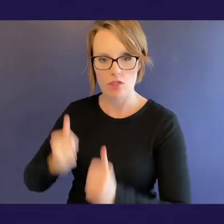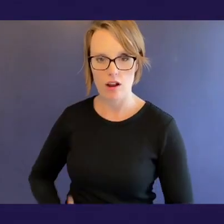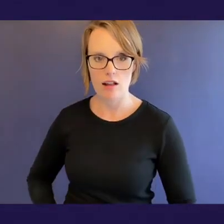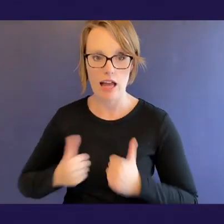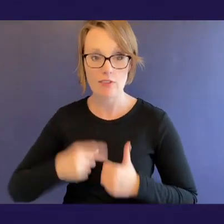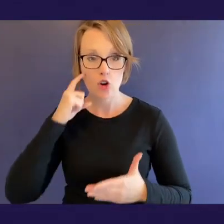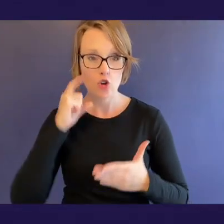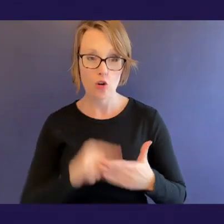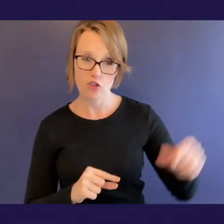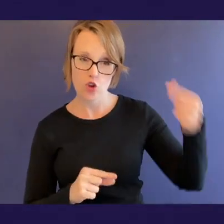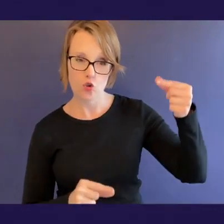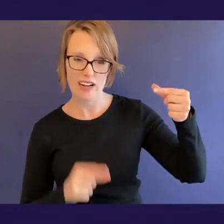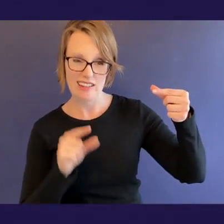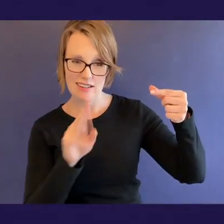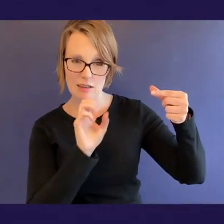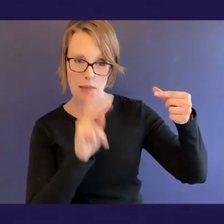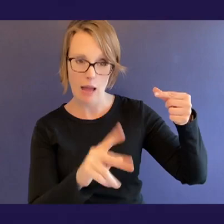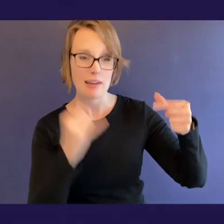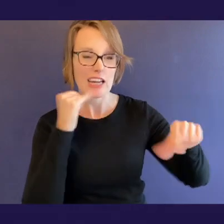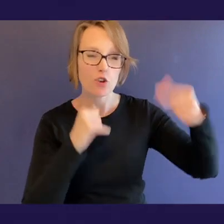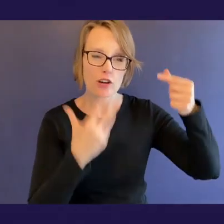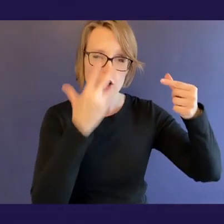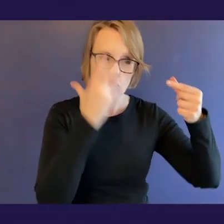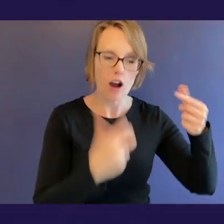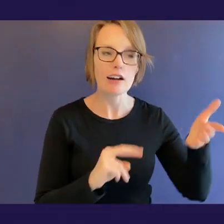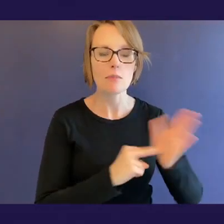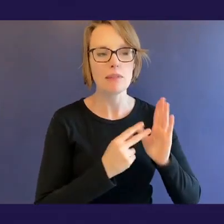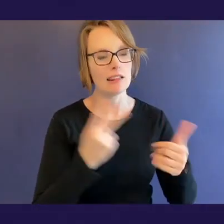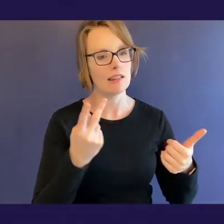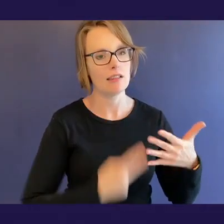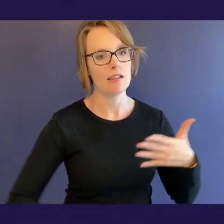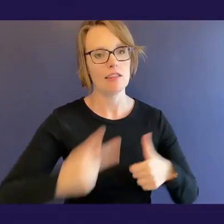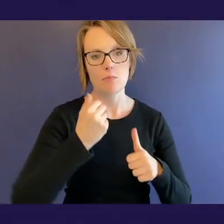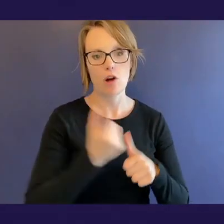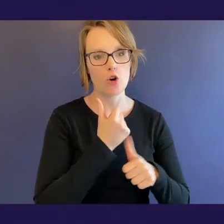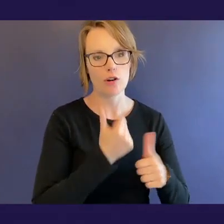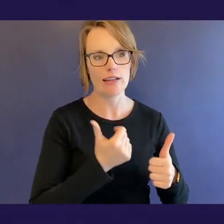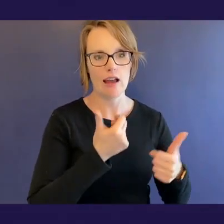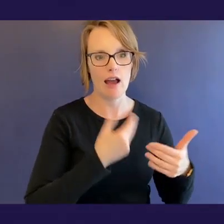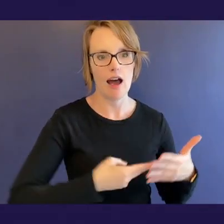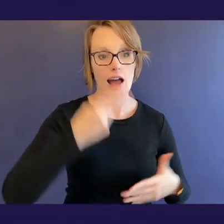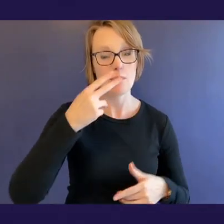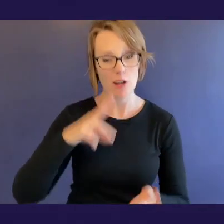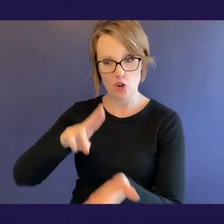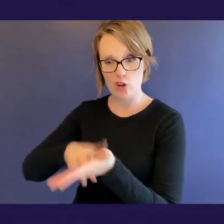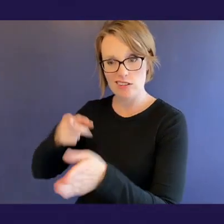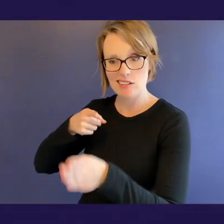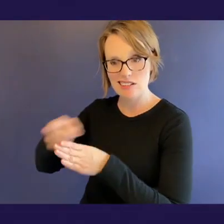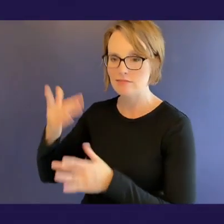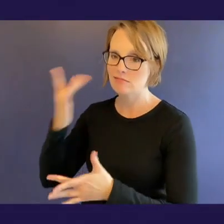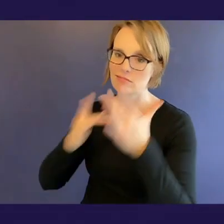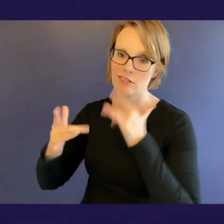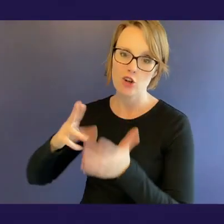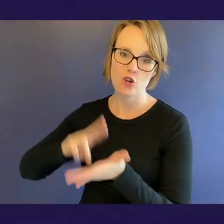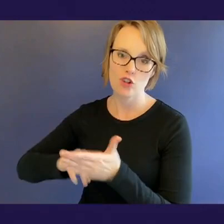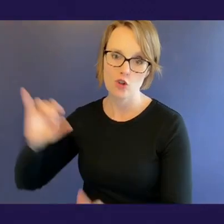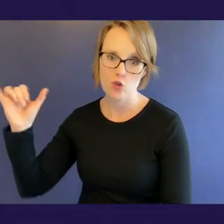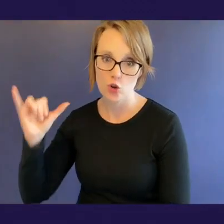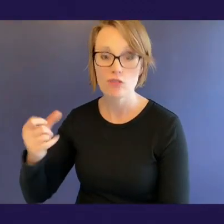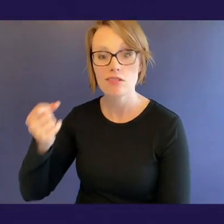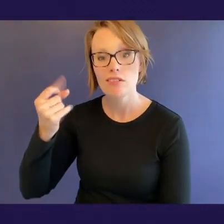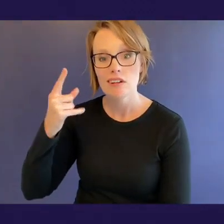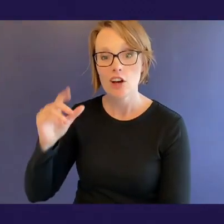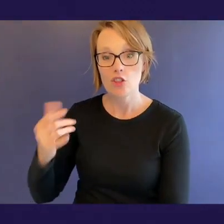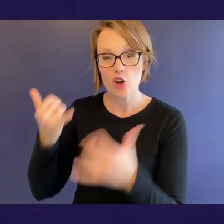the priority or shortage area. Yet in the nursing discipline, we have our own shortage, a need that equals about 10% of the currently